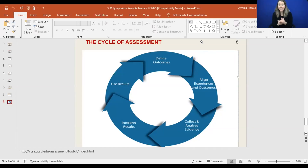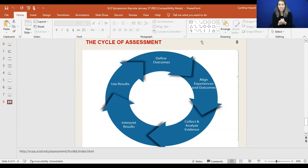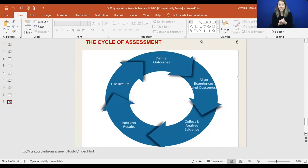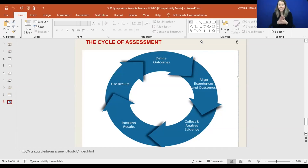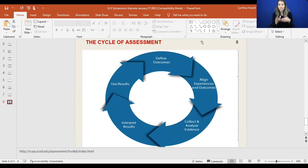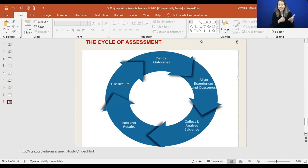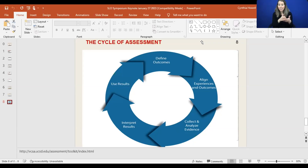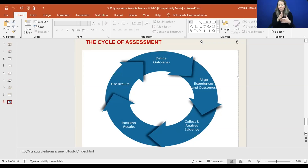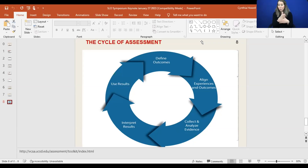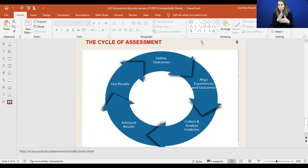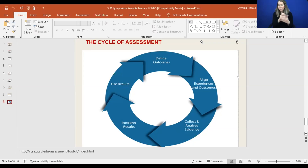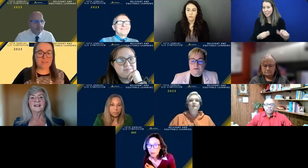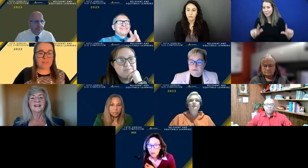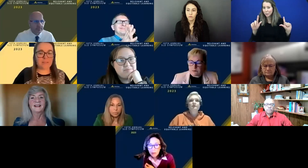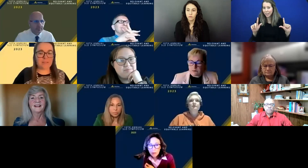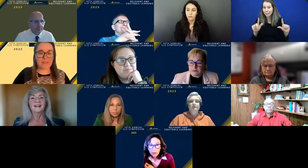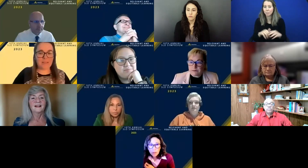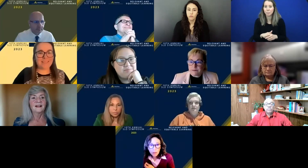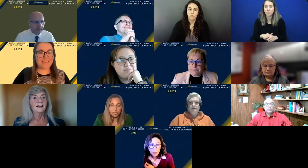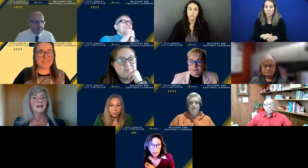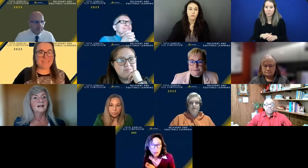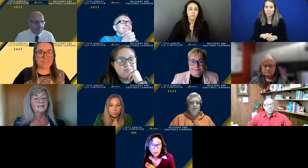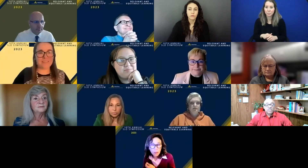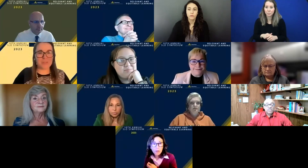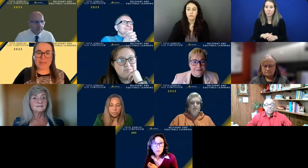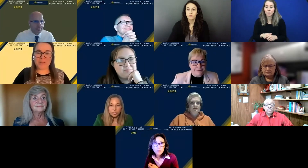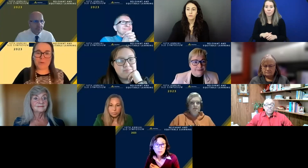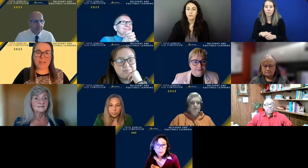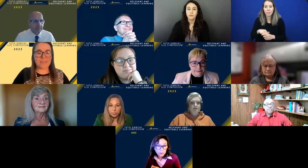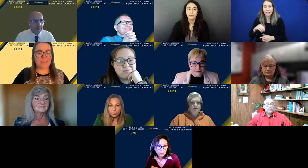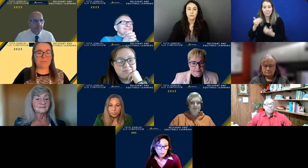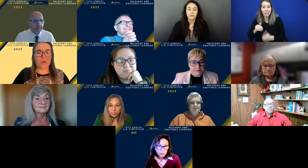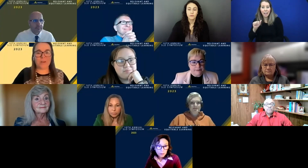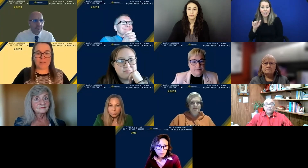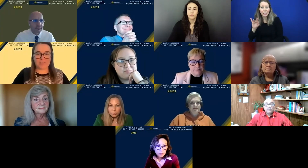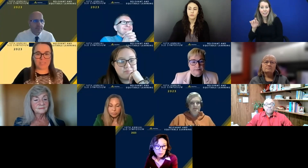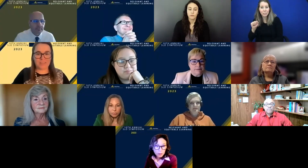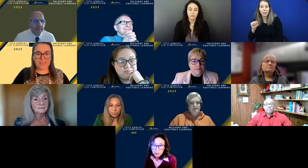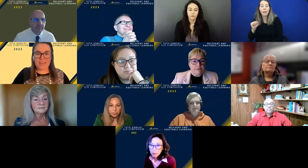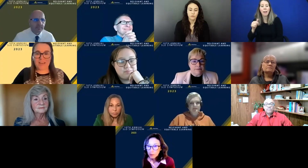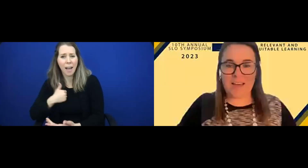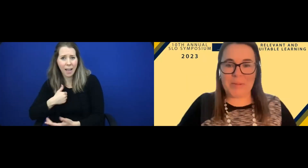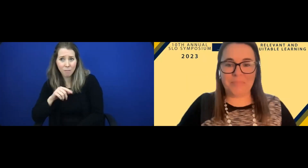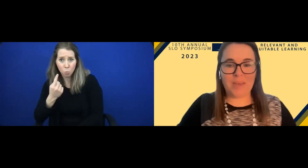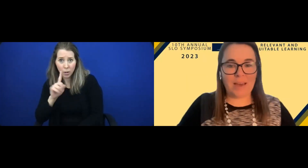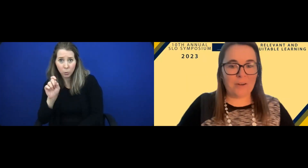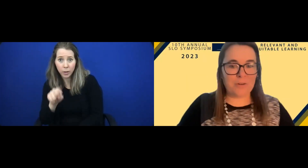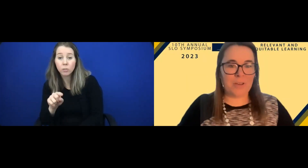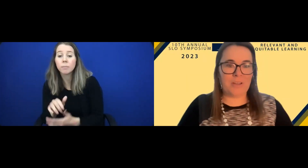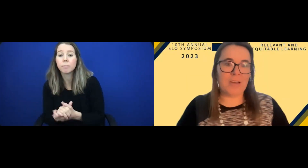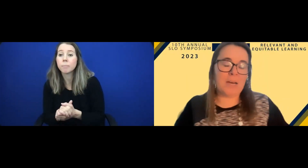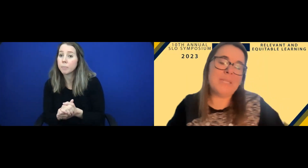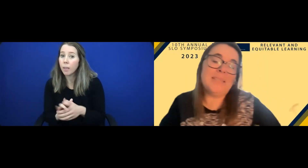stop sharing my screen. This is Alicia Betancourt. I did have one question.